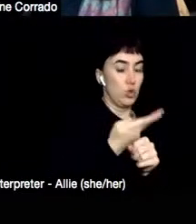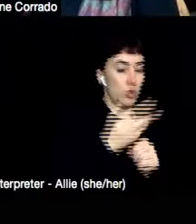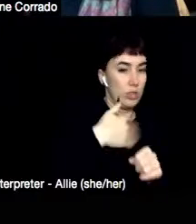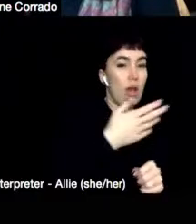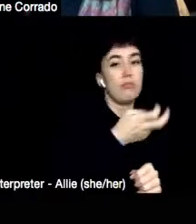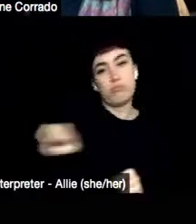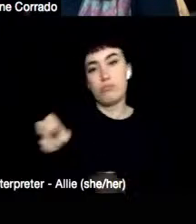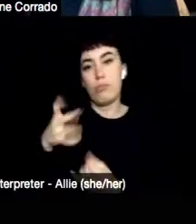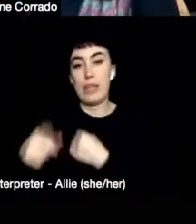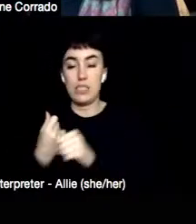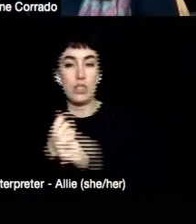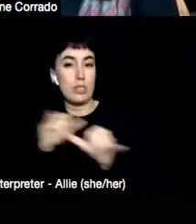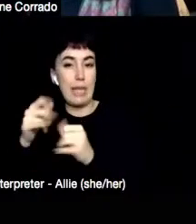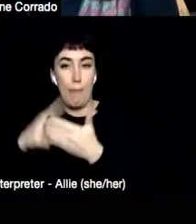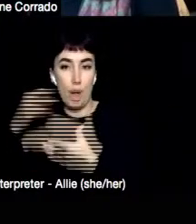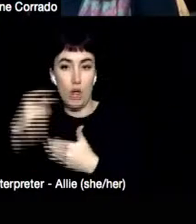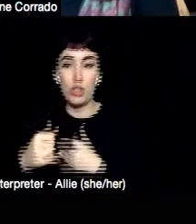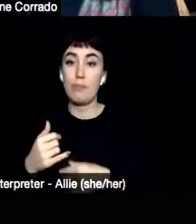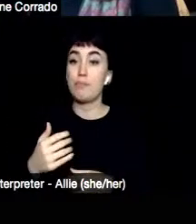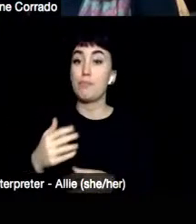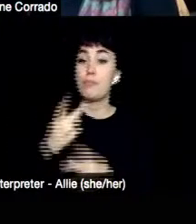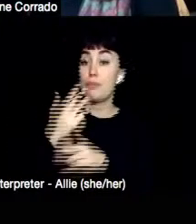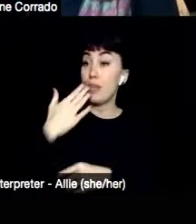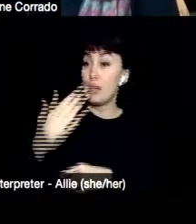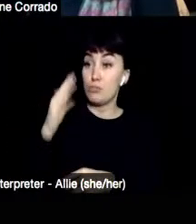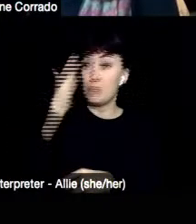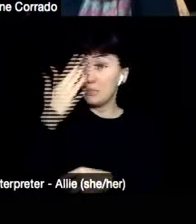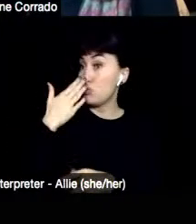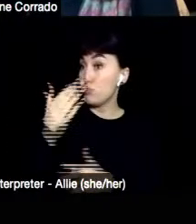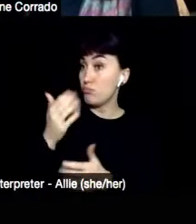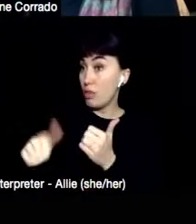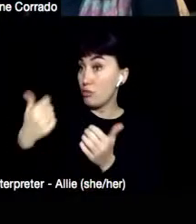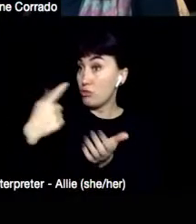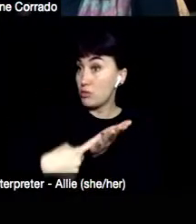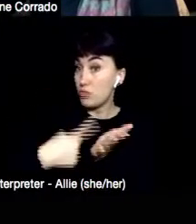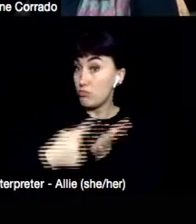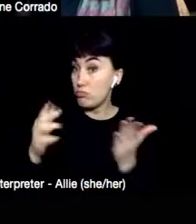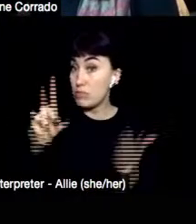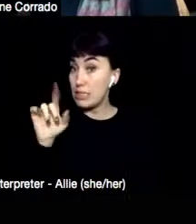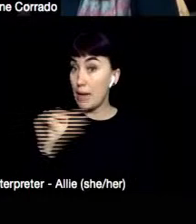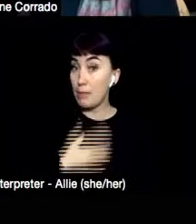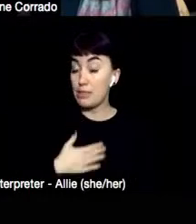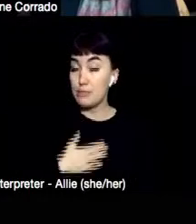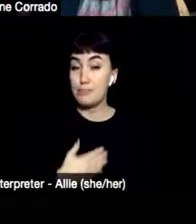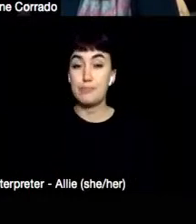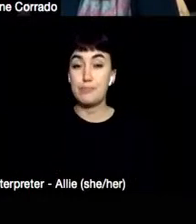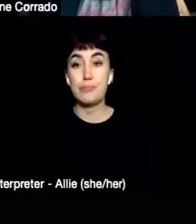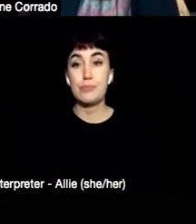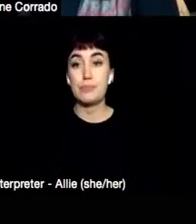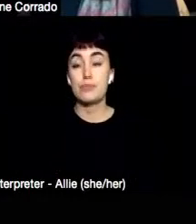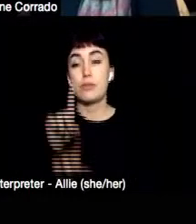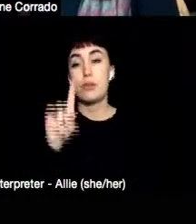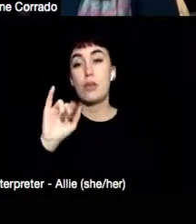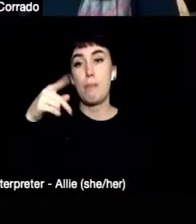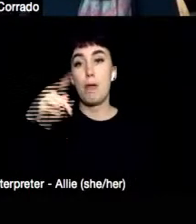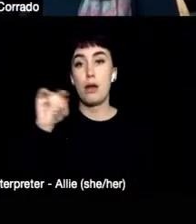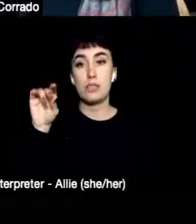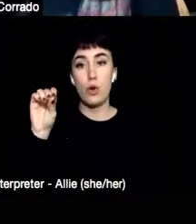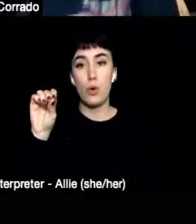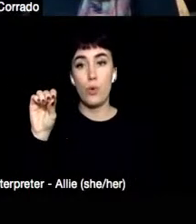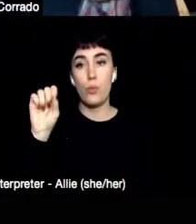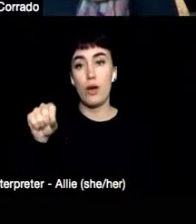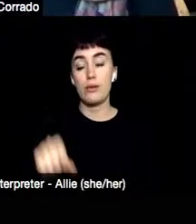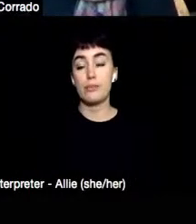Thank you. Sounds good. Further discussion? Dan, please call the roll. Councilmember DePonzio,